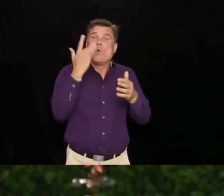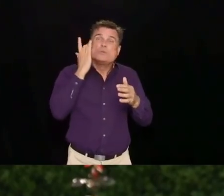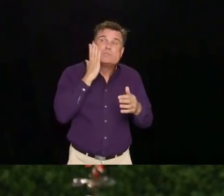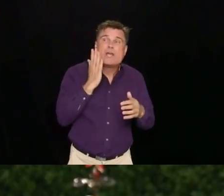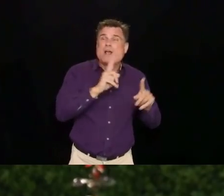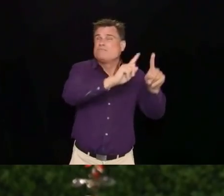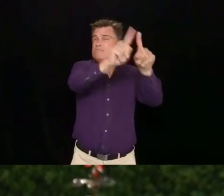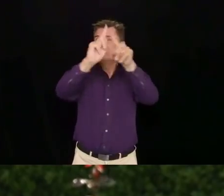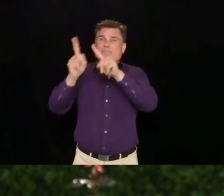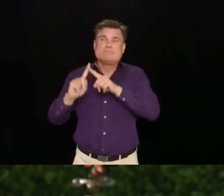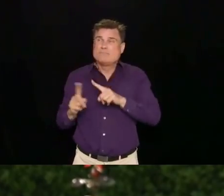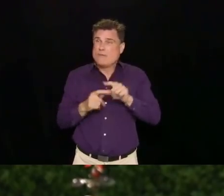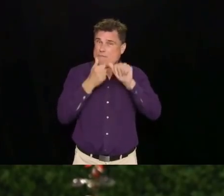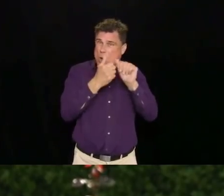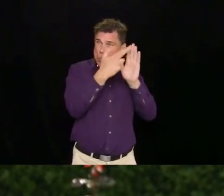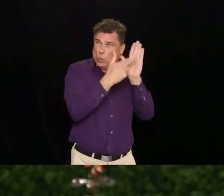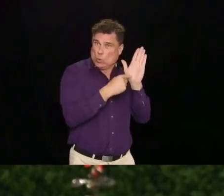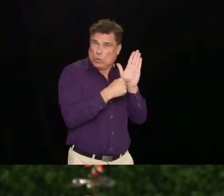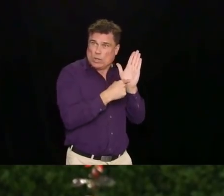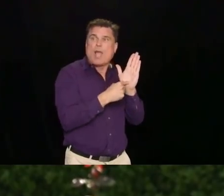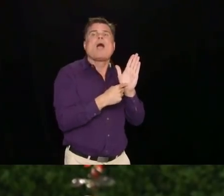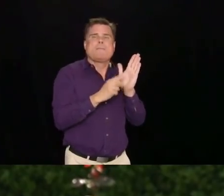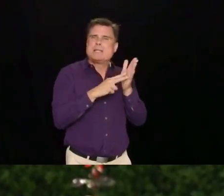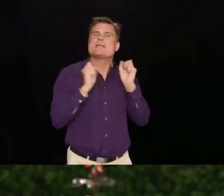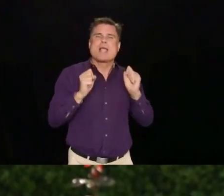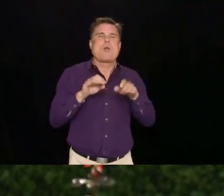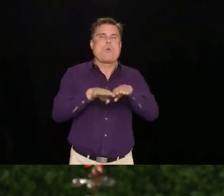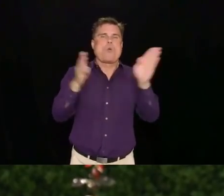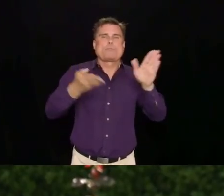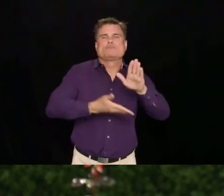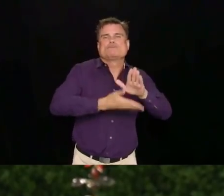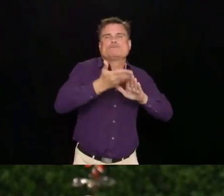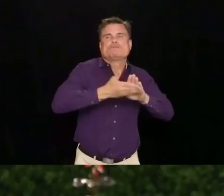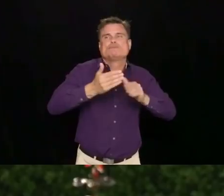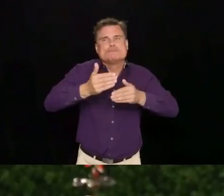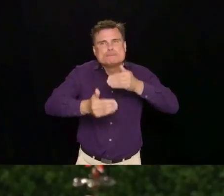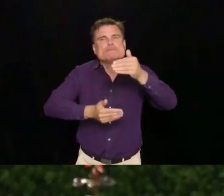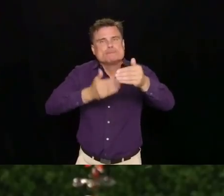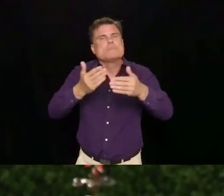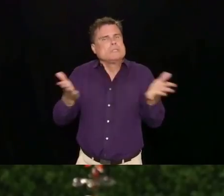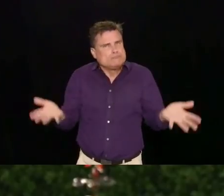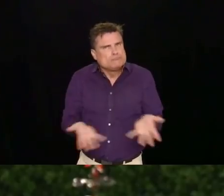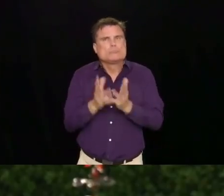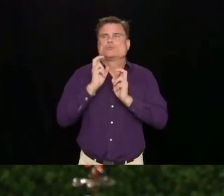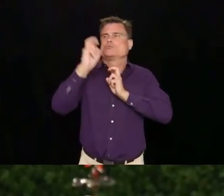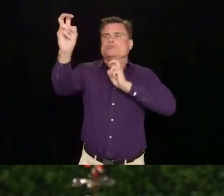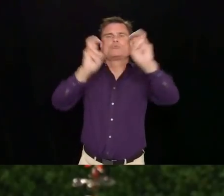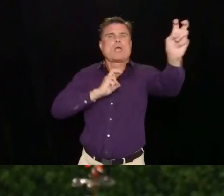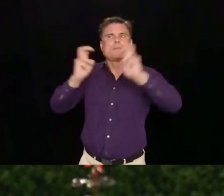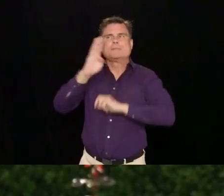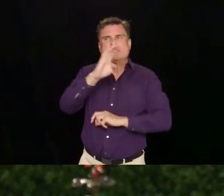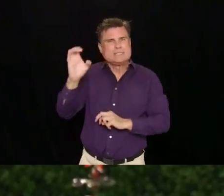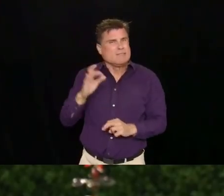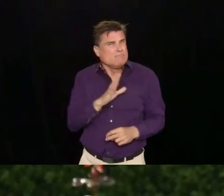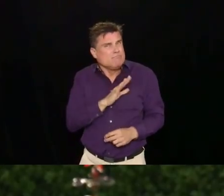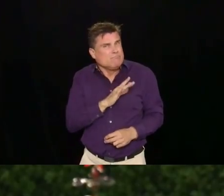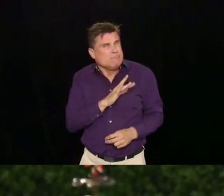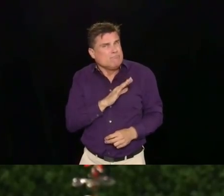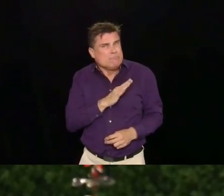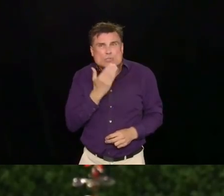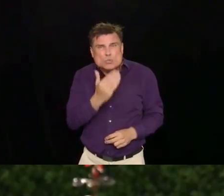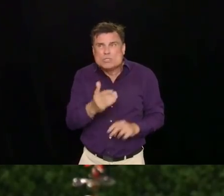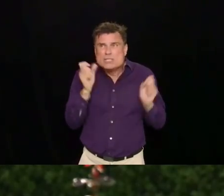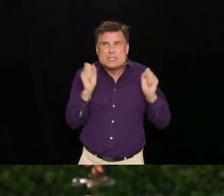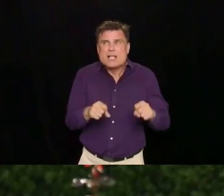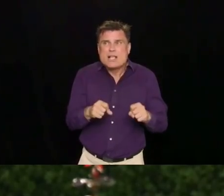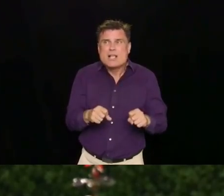able to continue to sustain travel around BC, and that will be a good thing. You know, I think the challenge is that we're going to be dealing, as